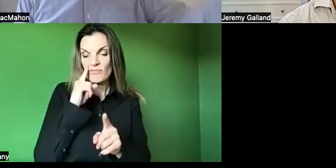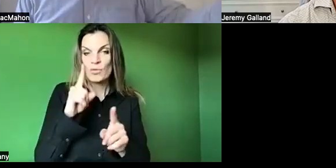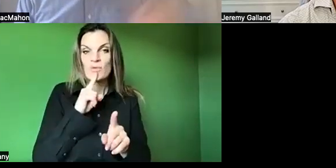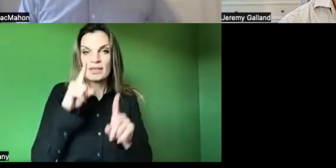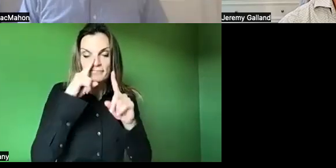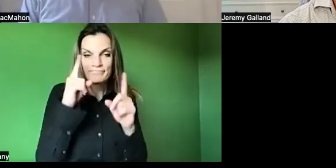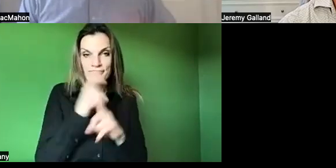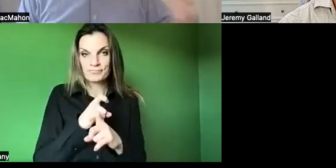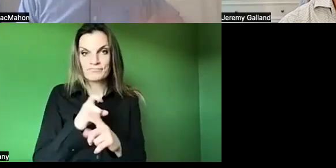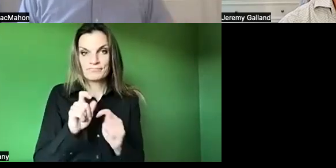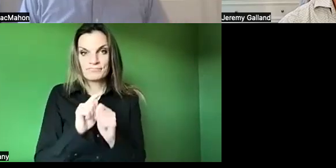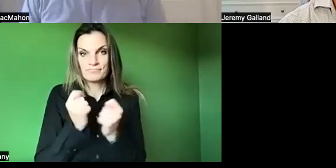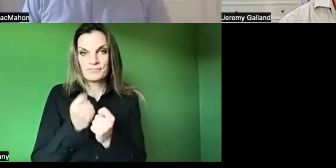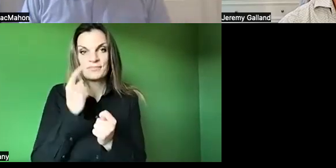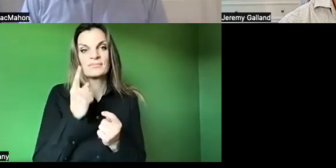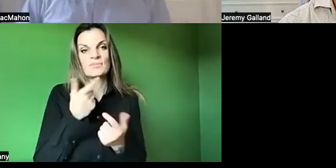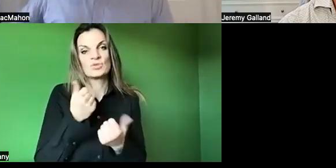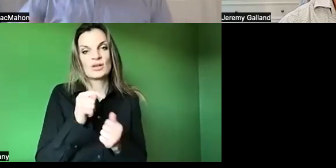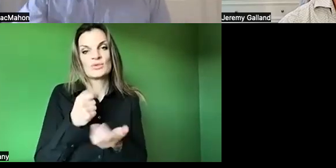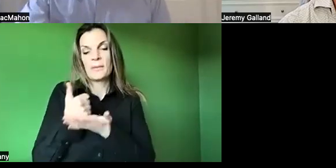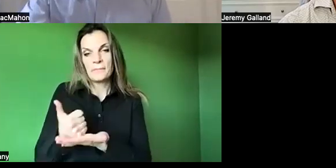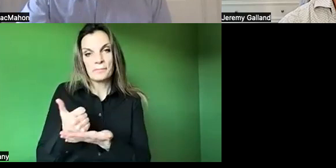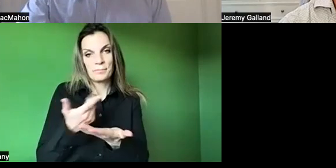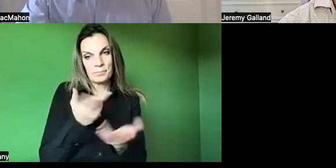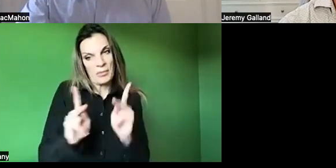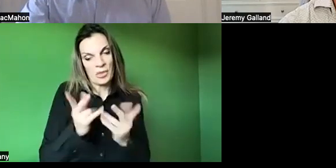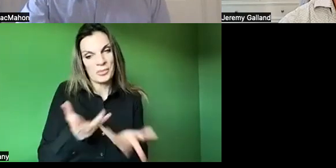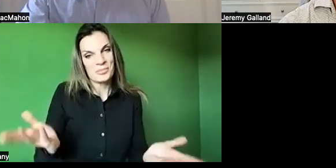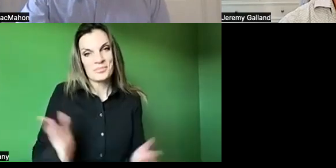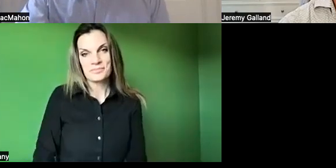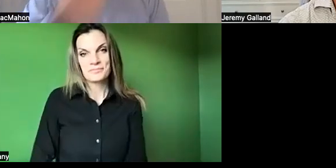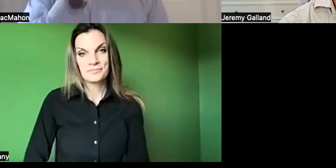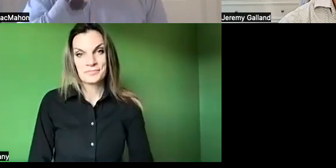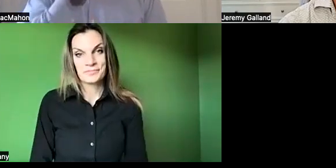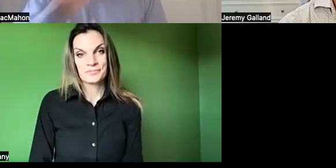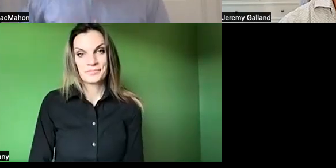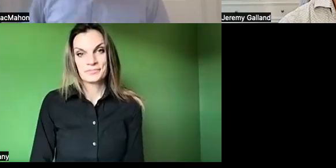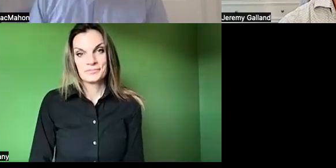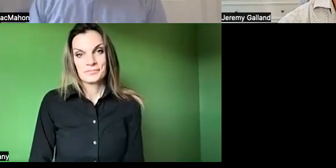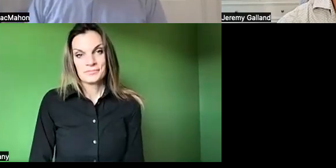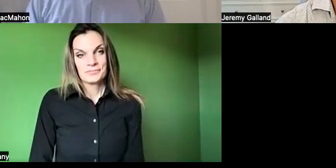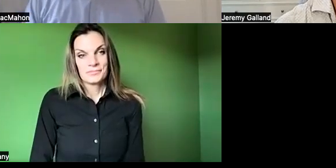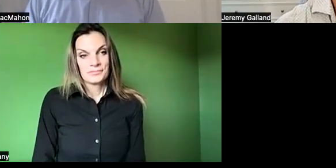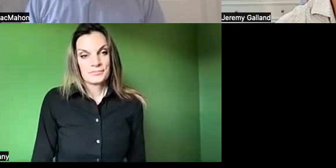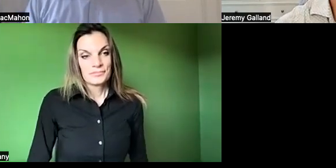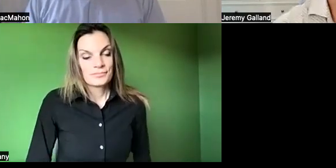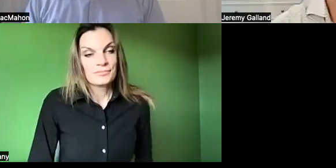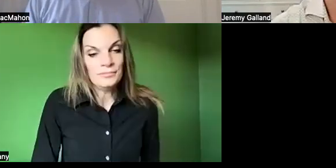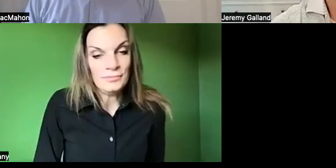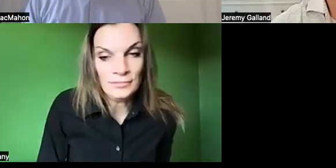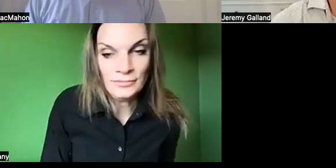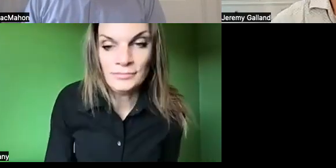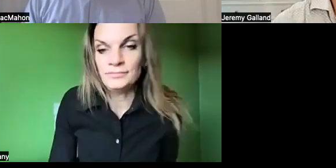to deliver for the greater good. Okay, thank you. Mr. Galland. Thank you,